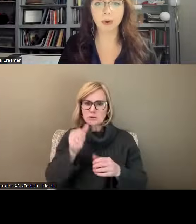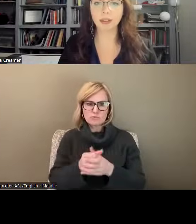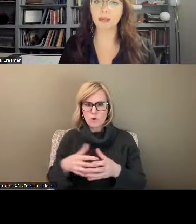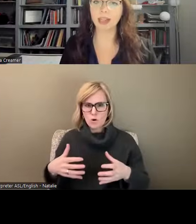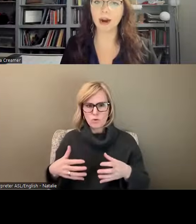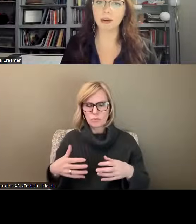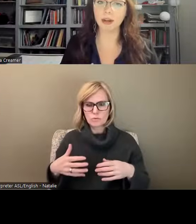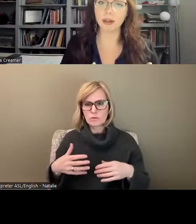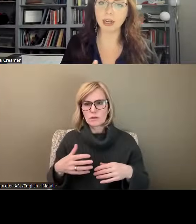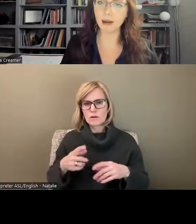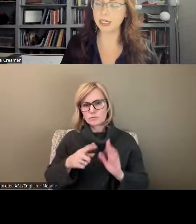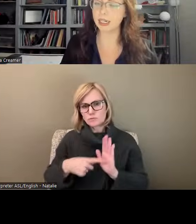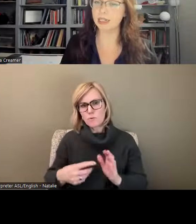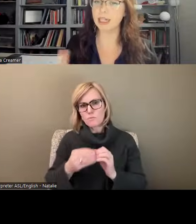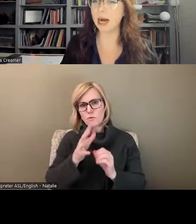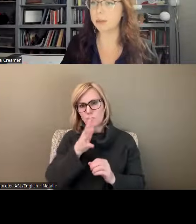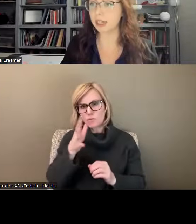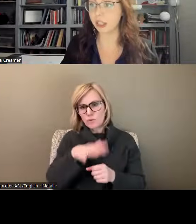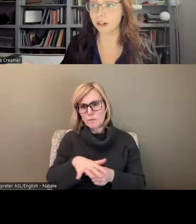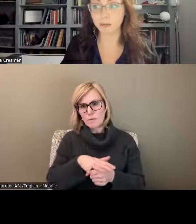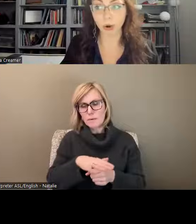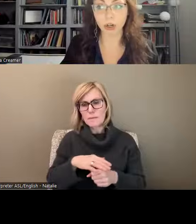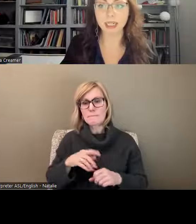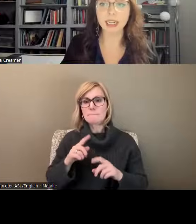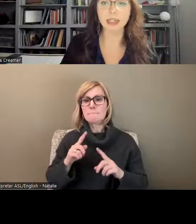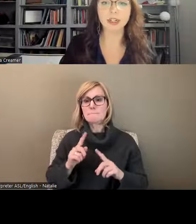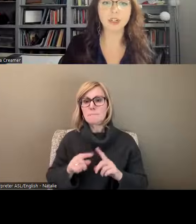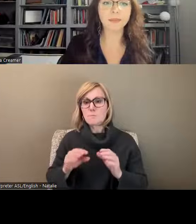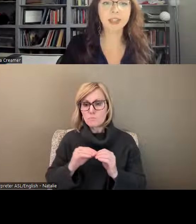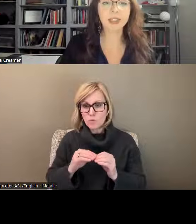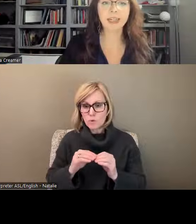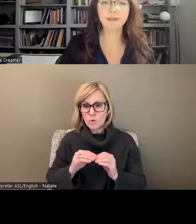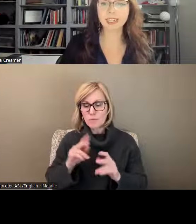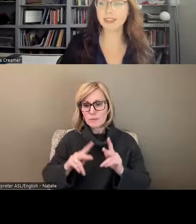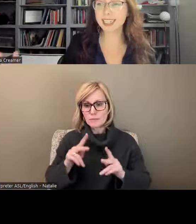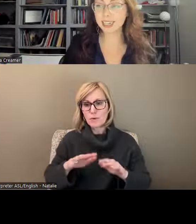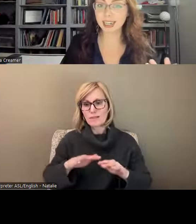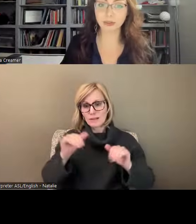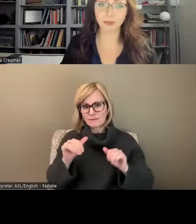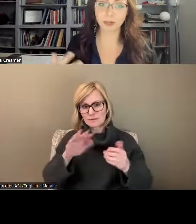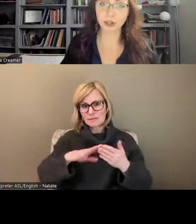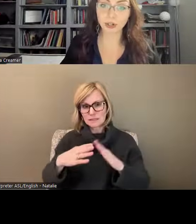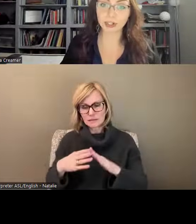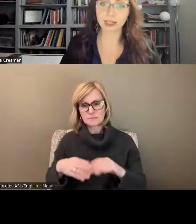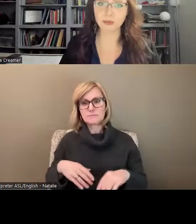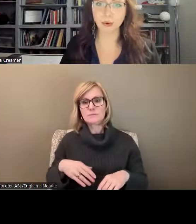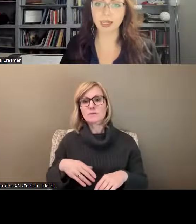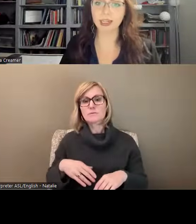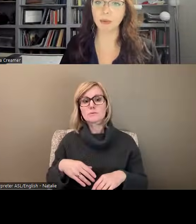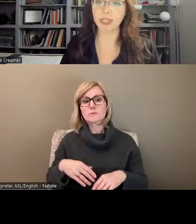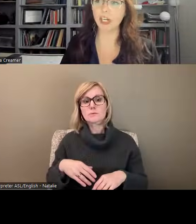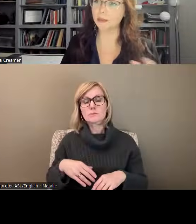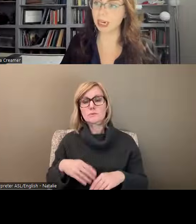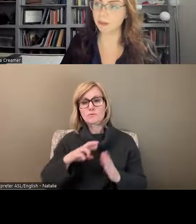but importantly, without an accompanying depopulation of more urban centers. In the face of this, then, let's return to this role